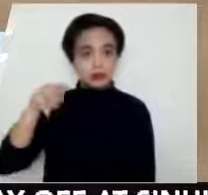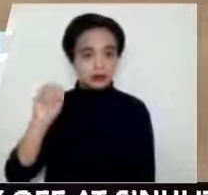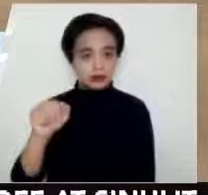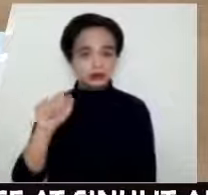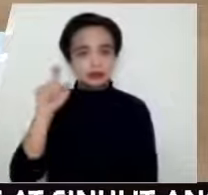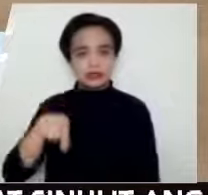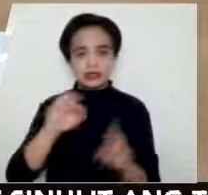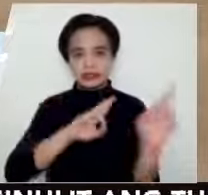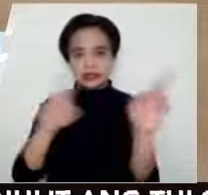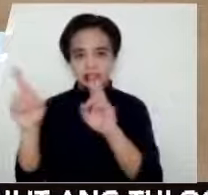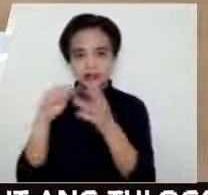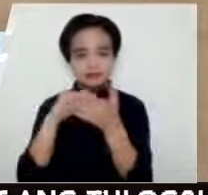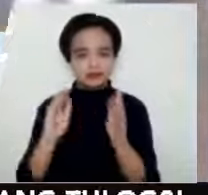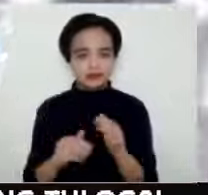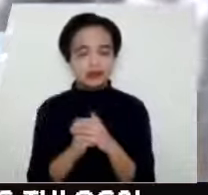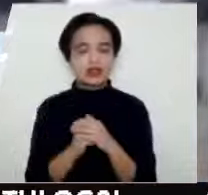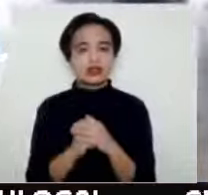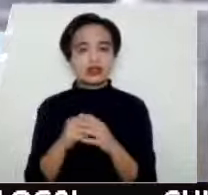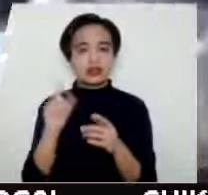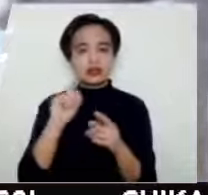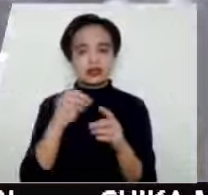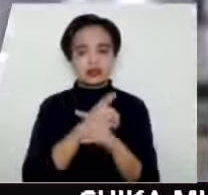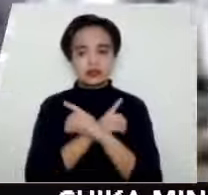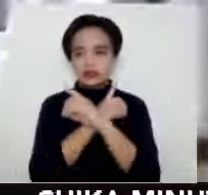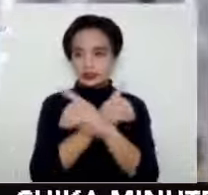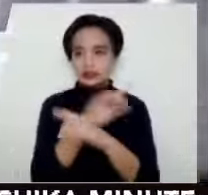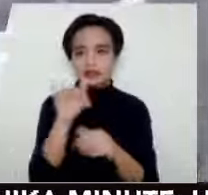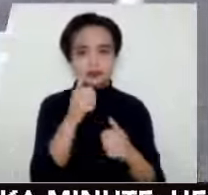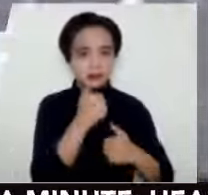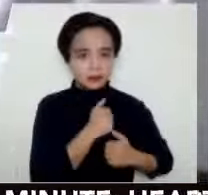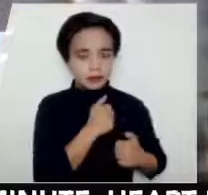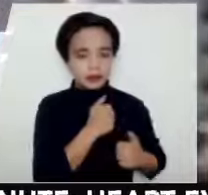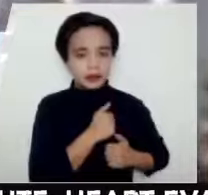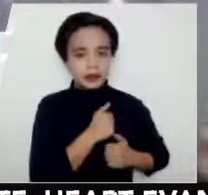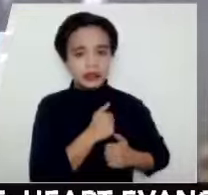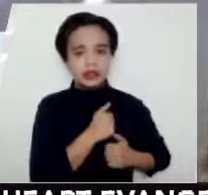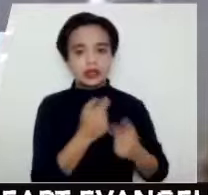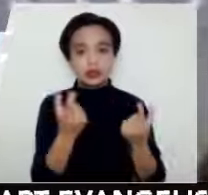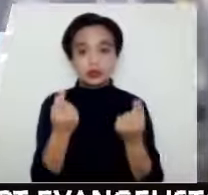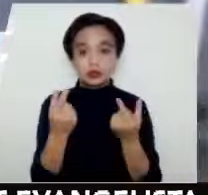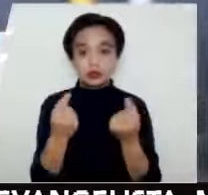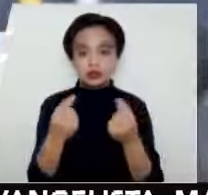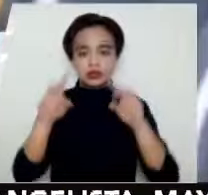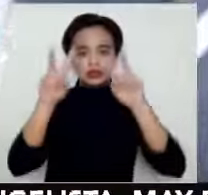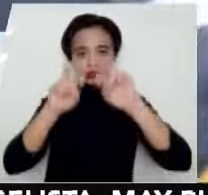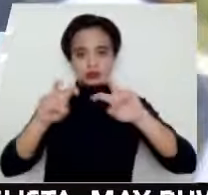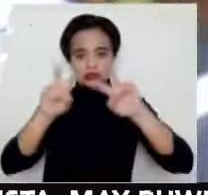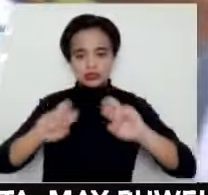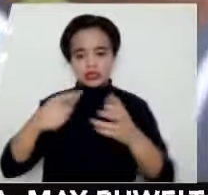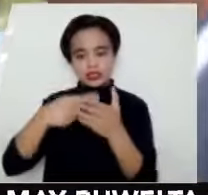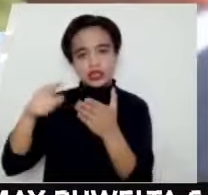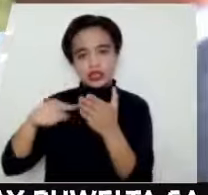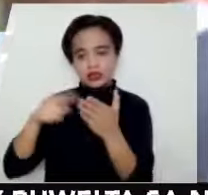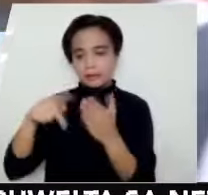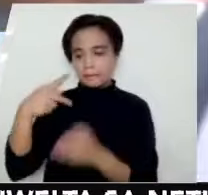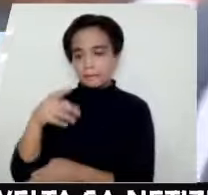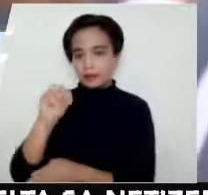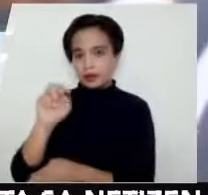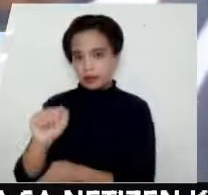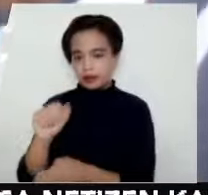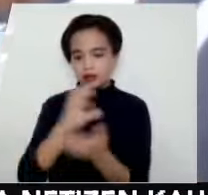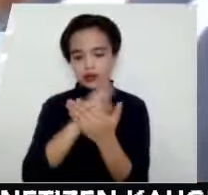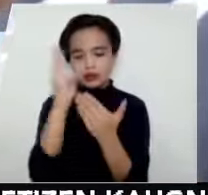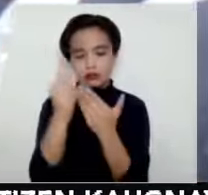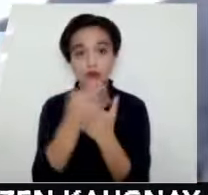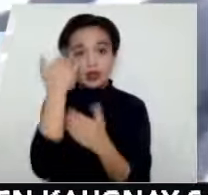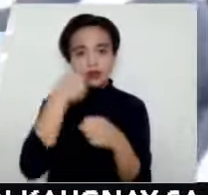National Defense at Armed Forces of the Philippines na suriin ang PMA curriculum para masigurong handa ang mga kadete para